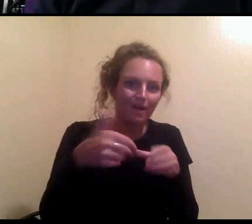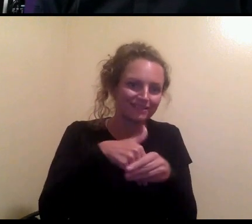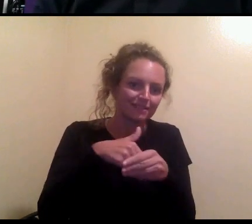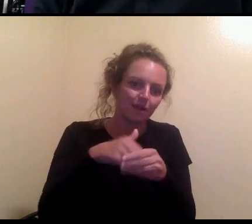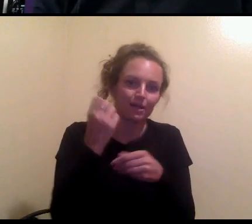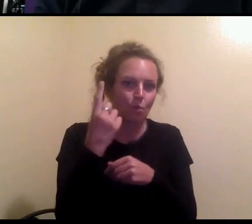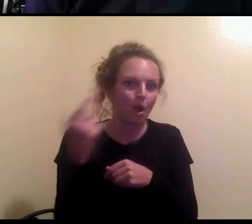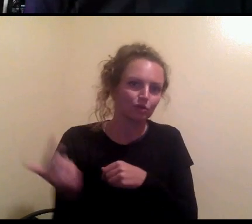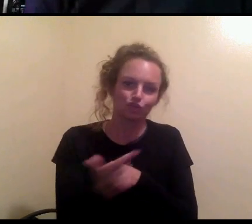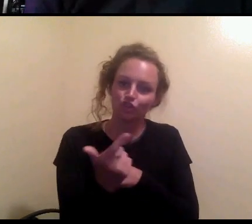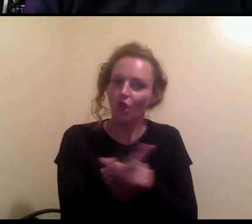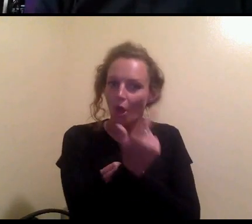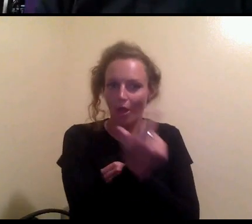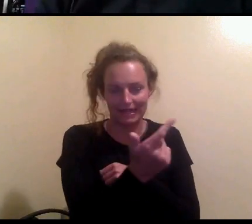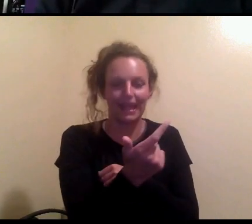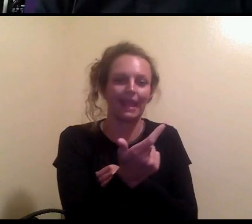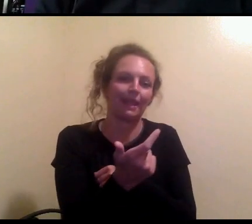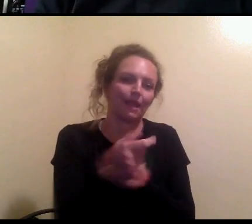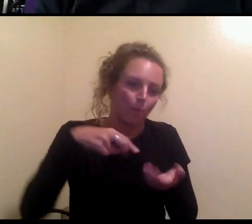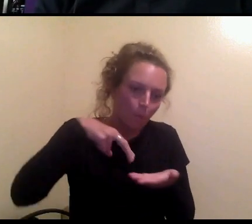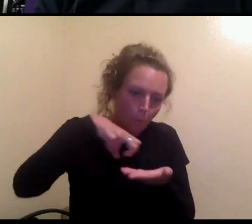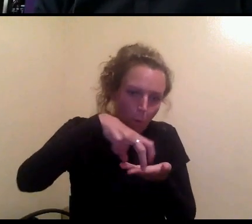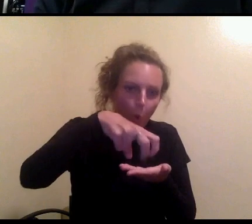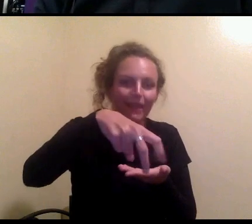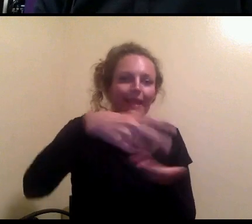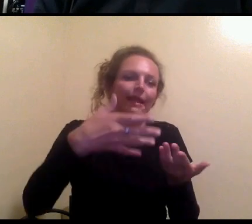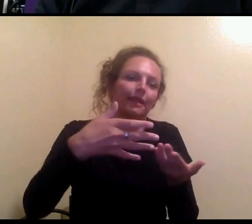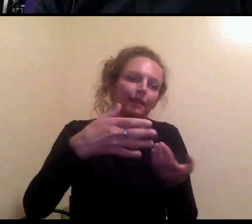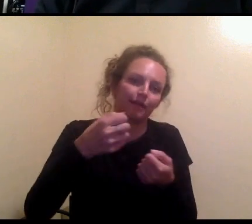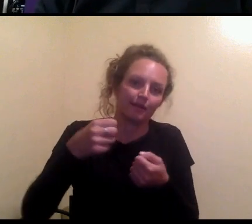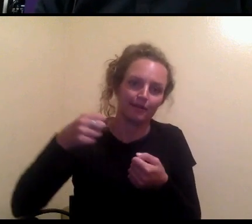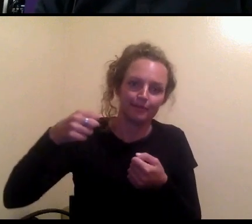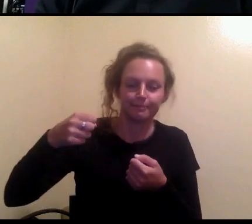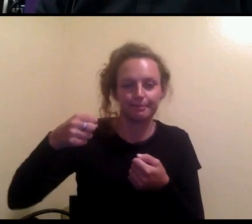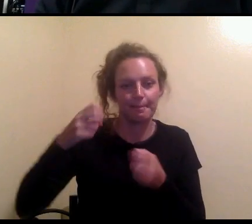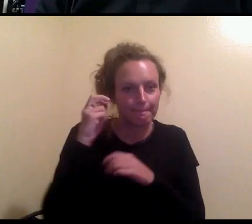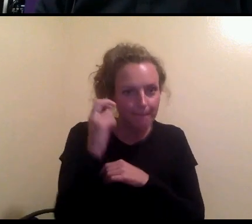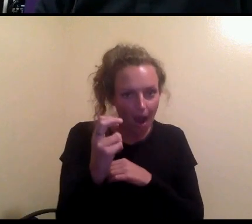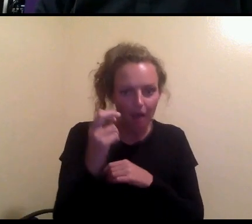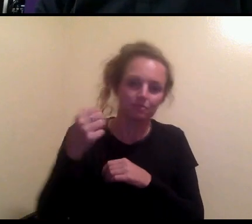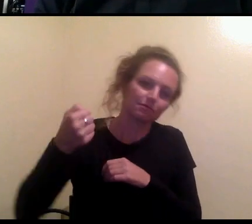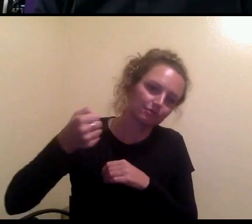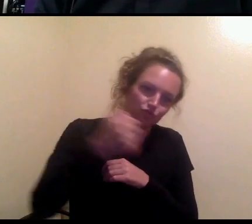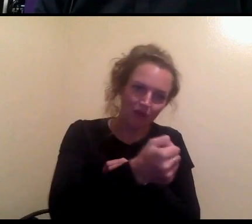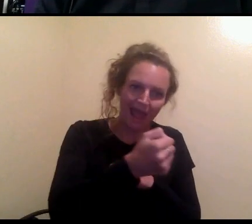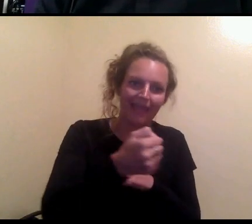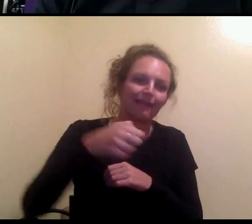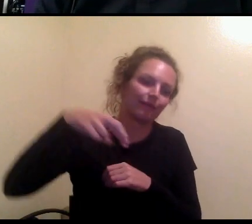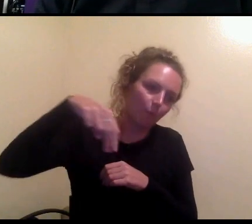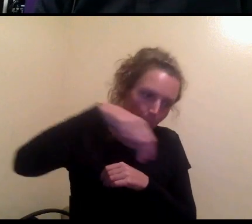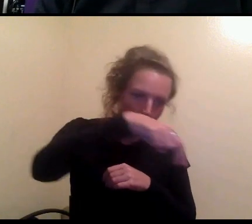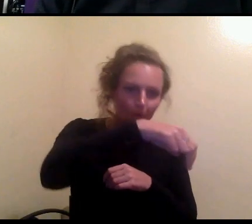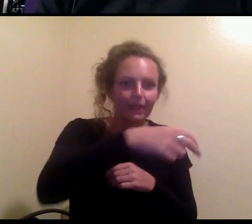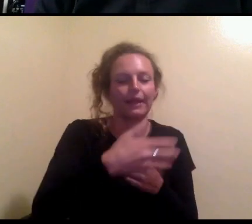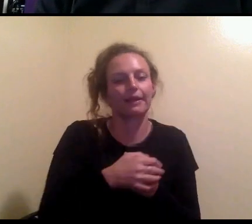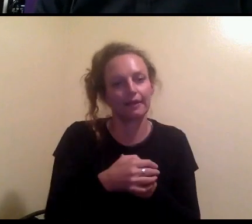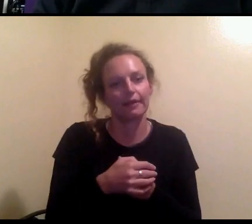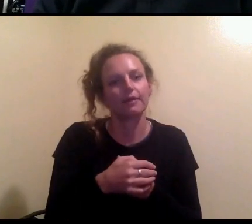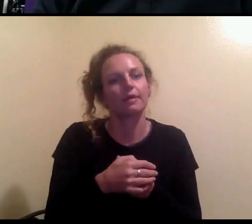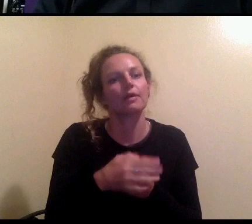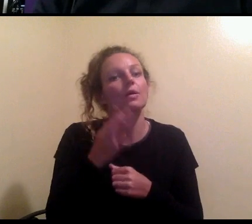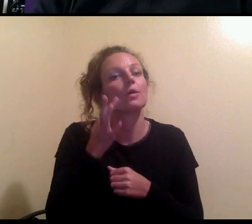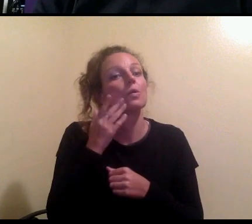insane to ignore this part of your market. And there are good reasons for it, which we won't bore you by getting into. But the